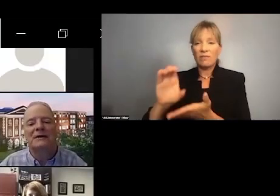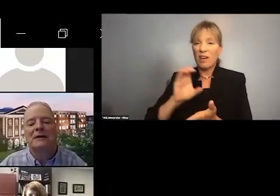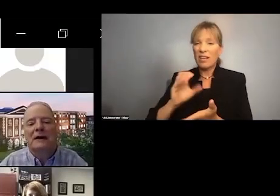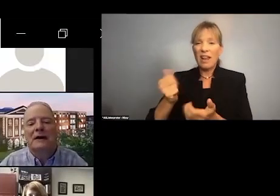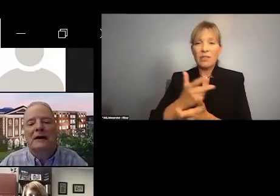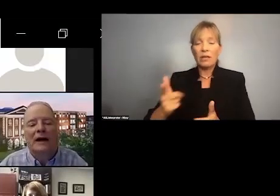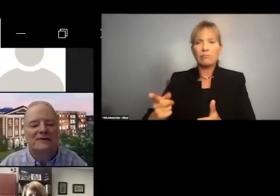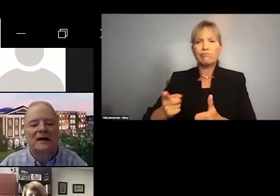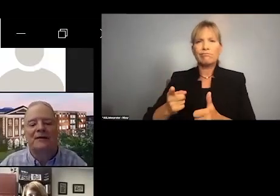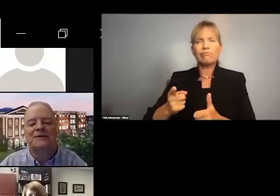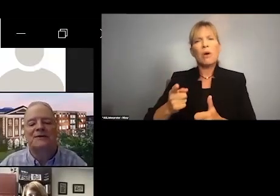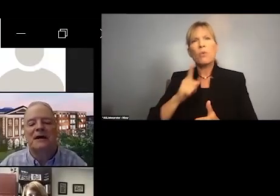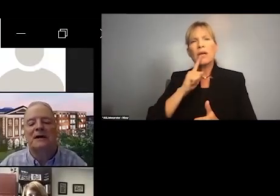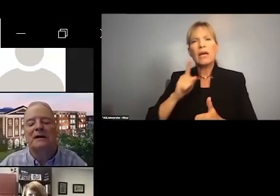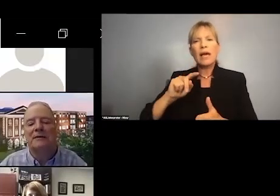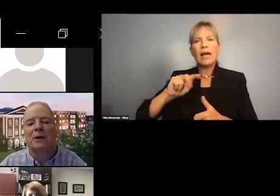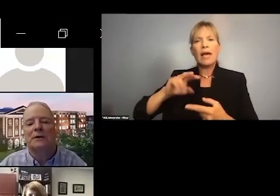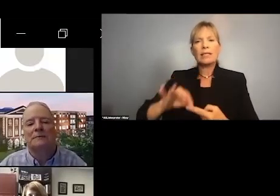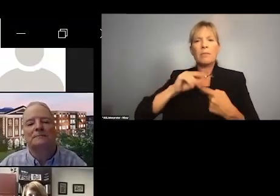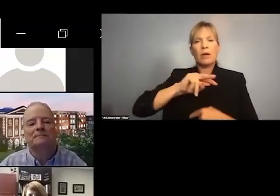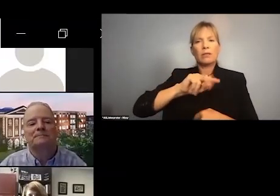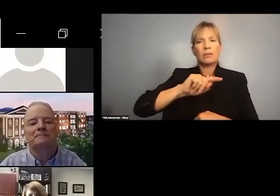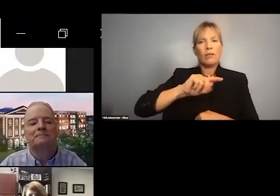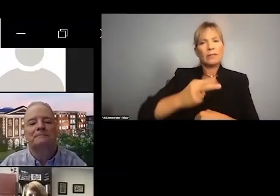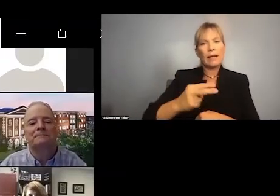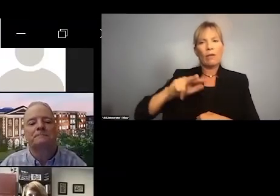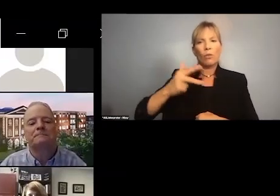first, actually the second and third cycle of the work.